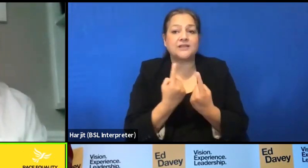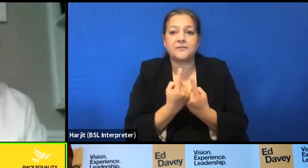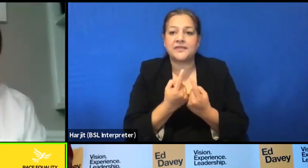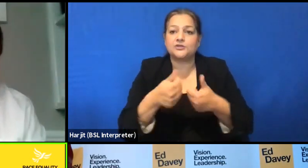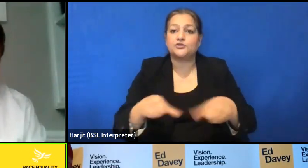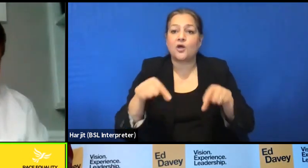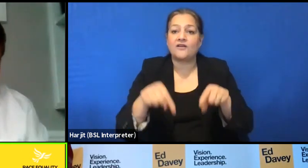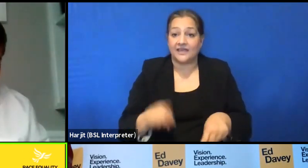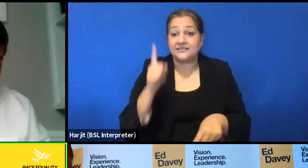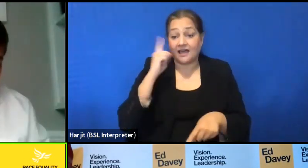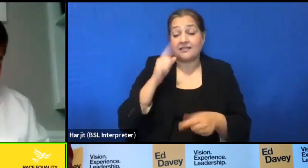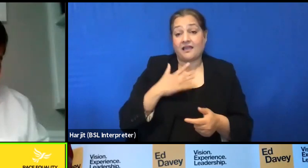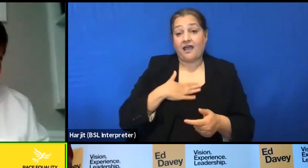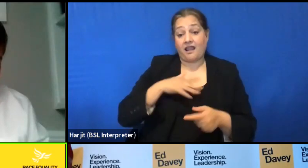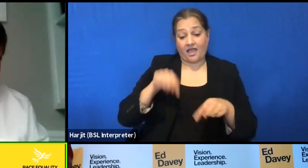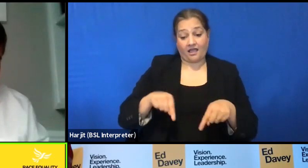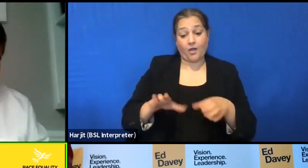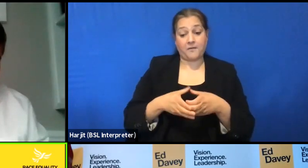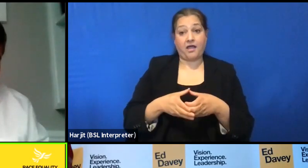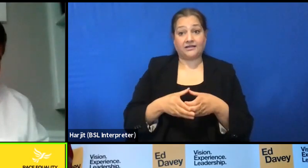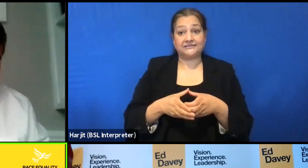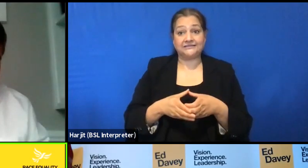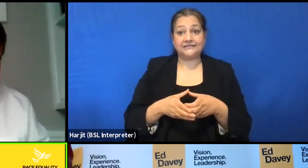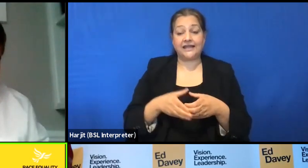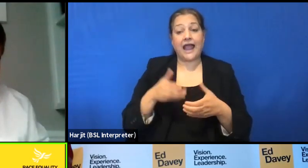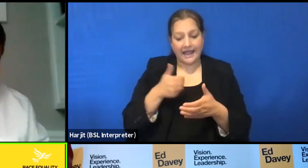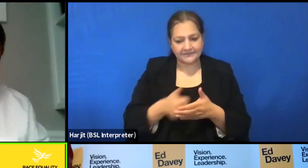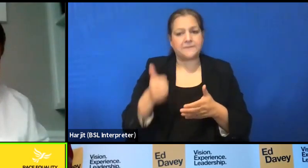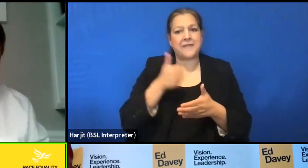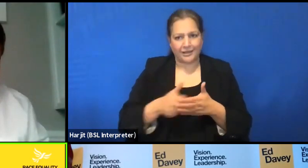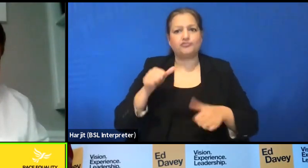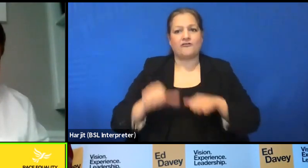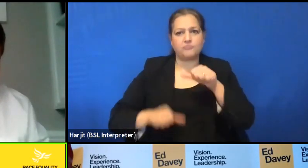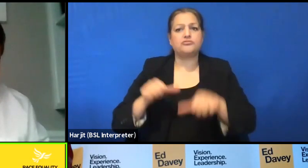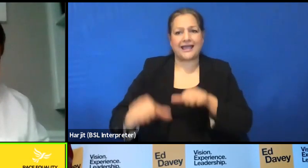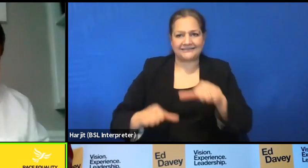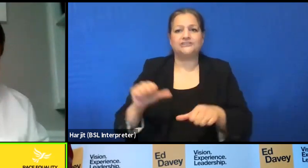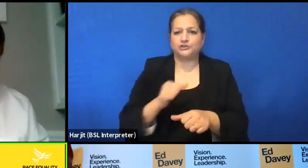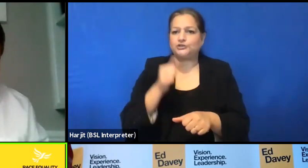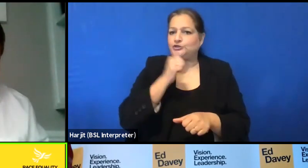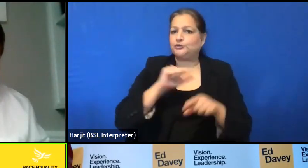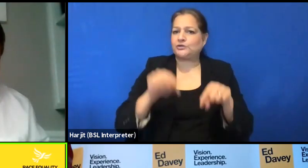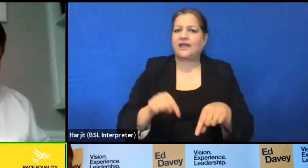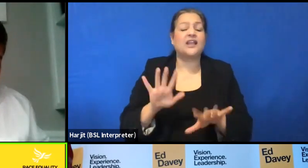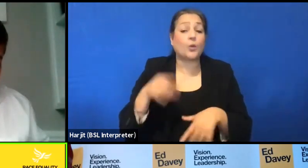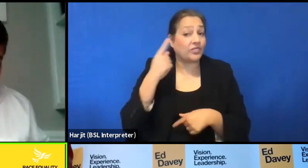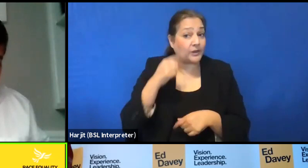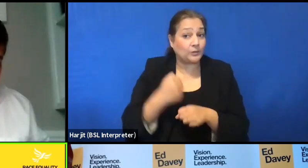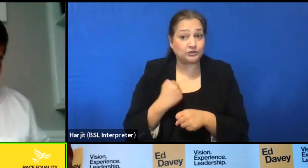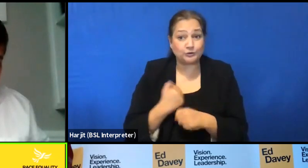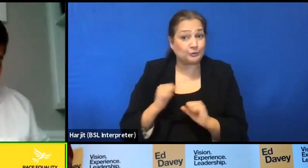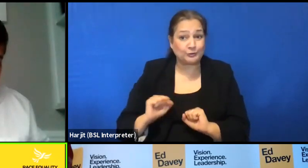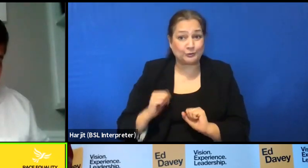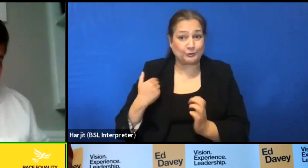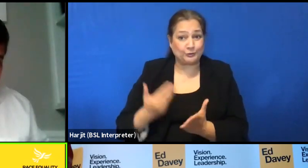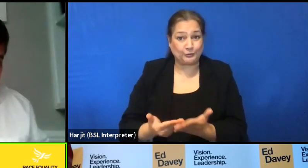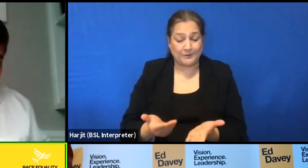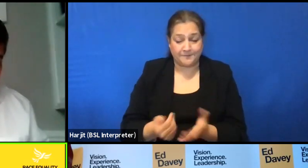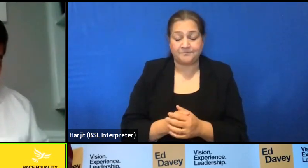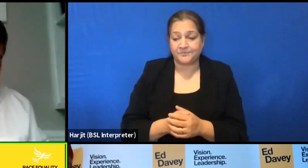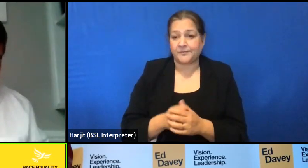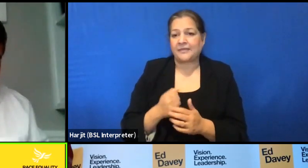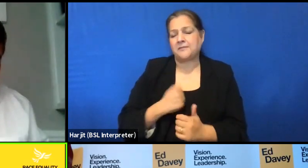party institute that as a matter of practice. I don't think we do at the moment. And my own view is that